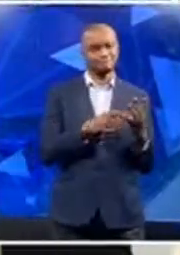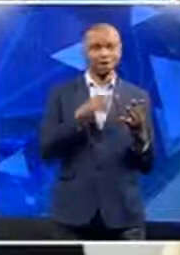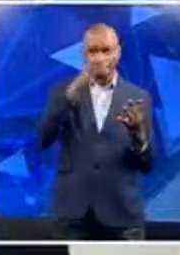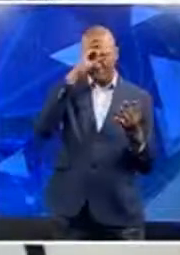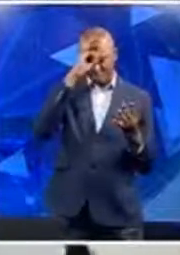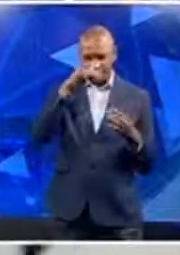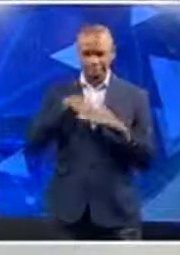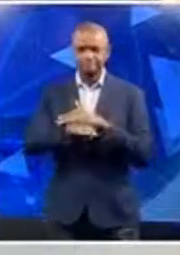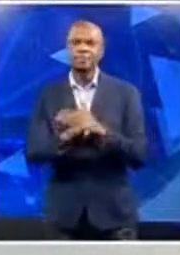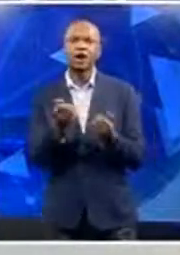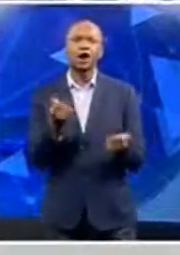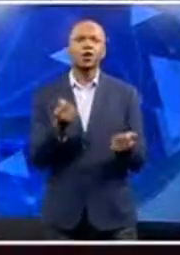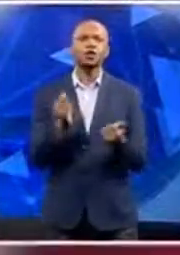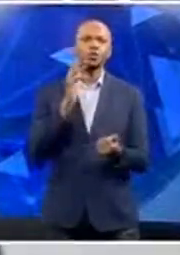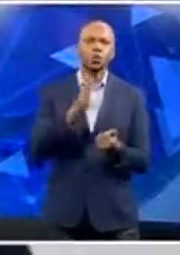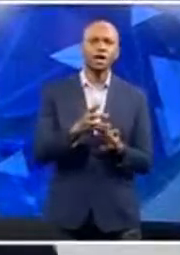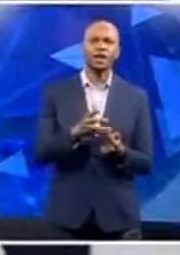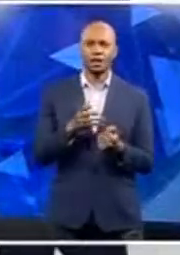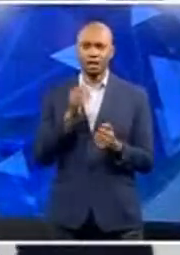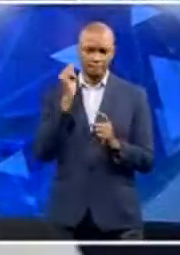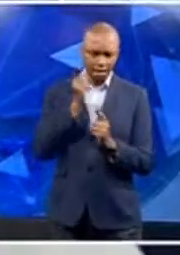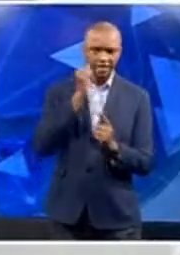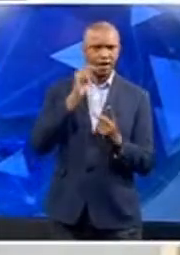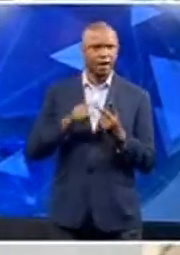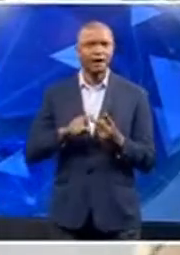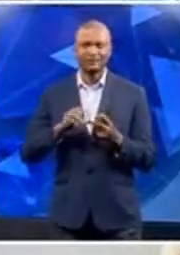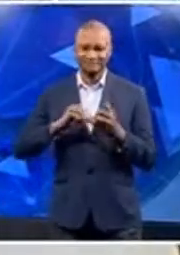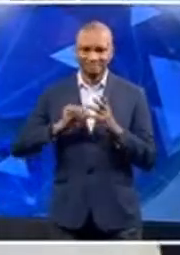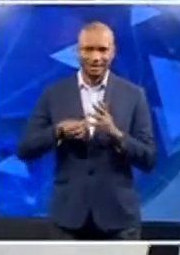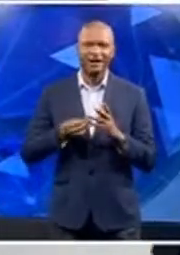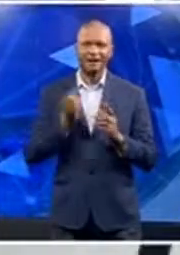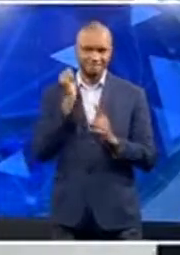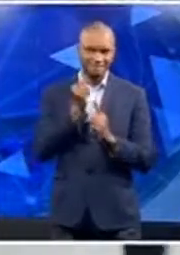labasolwa babukene nemacala ekubulala kudama kubulala nekwephula umthetho